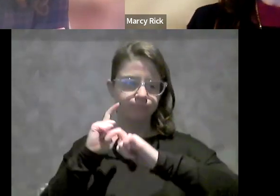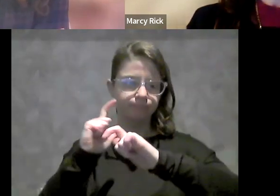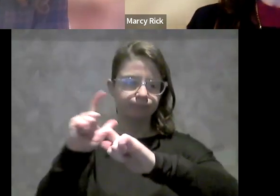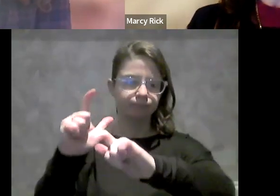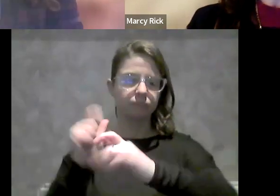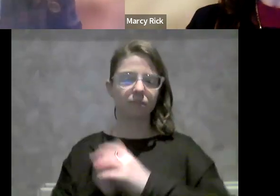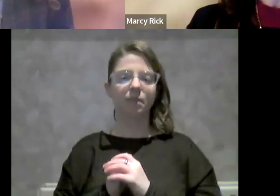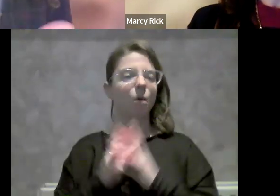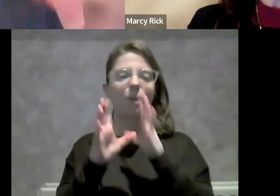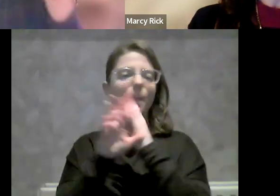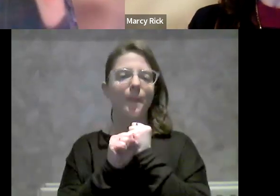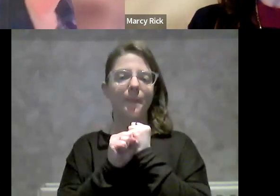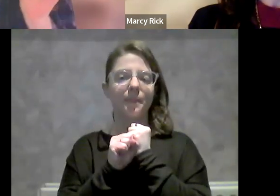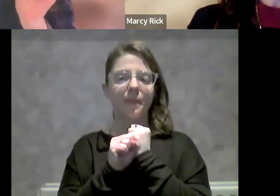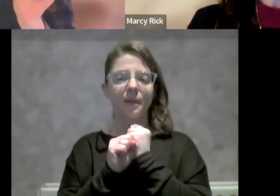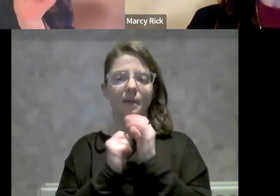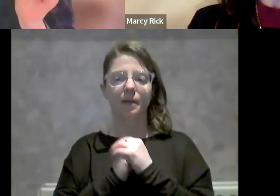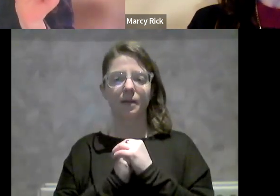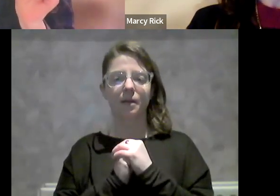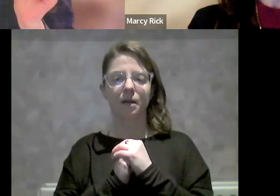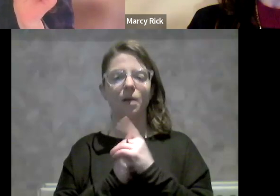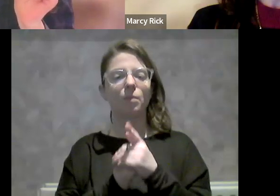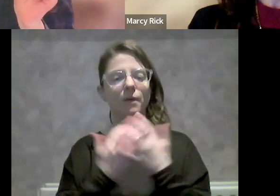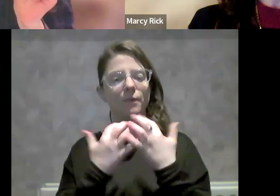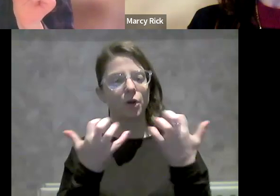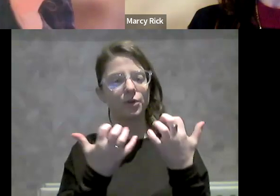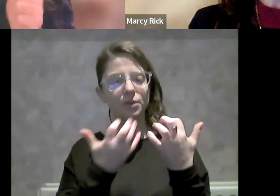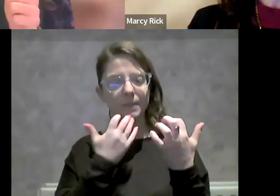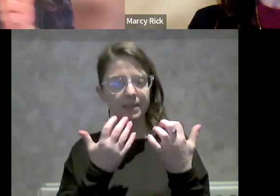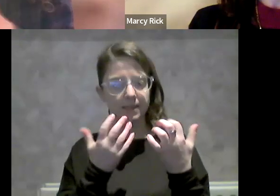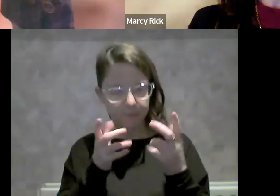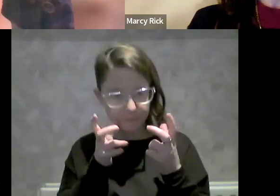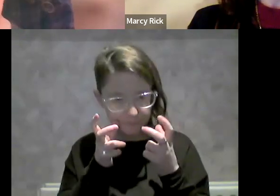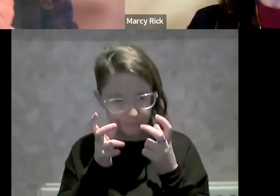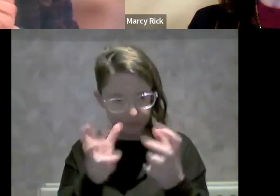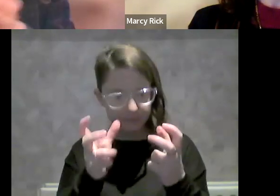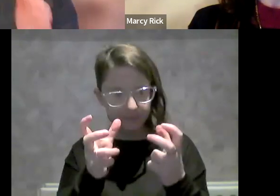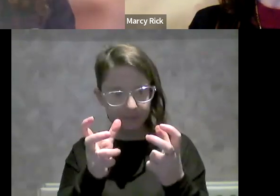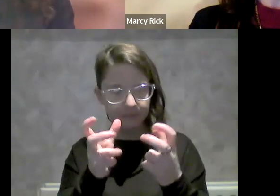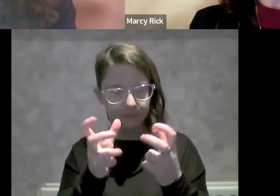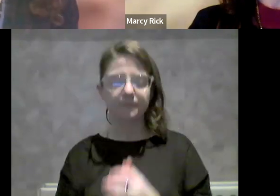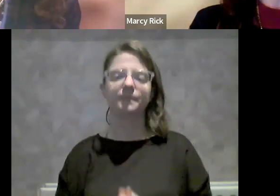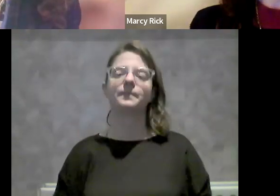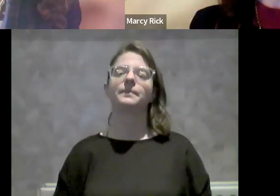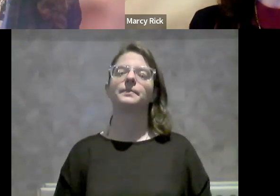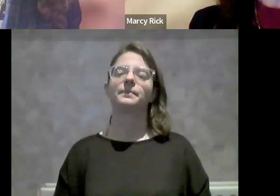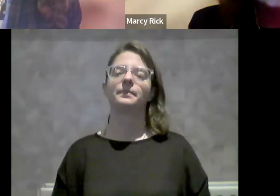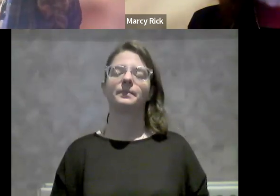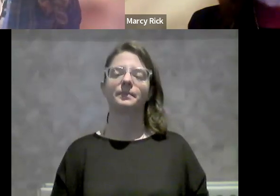anything away, but if the audience can shrink themselves down for this one, I'd appreciate